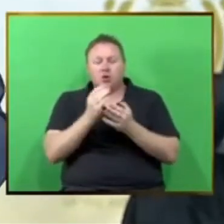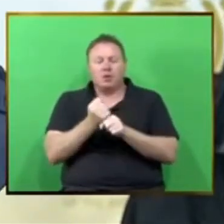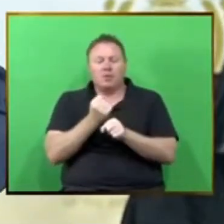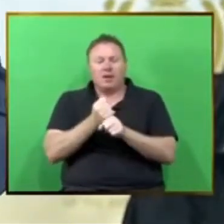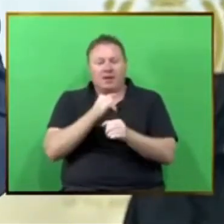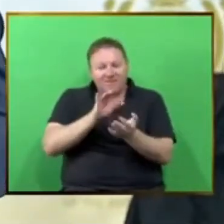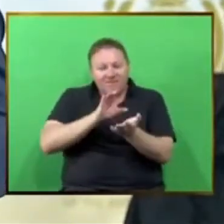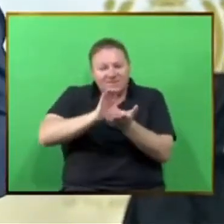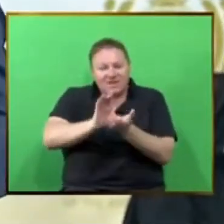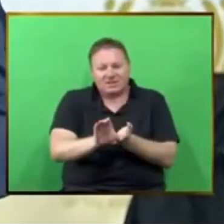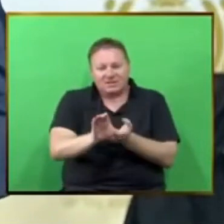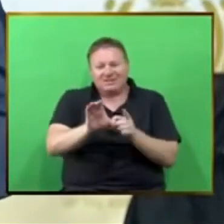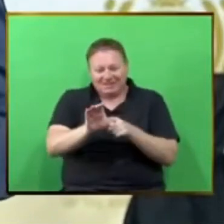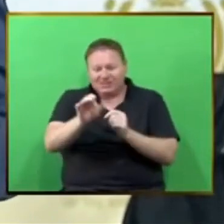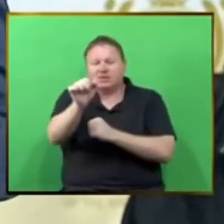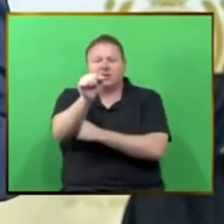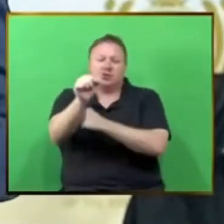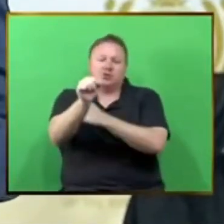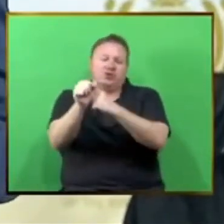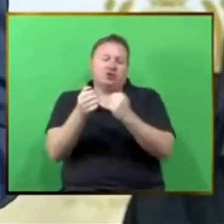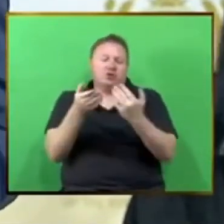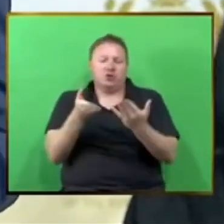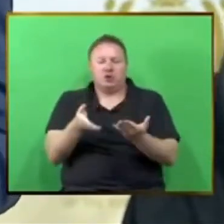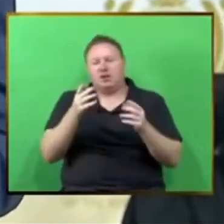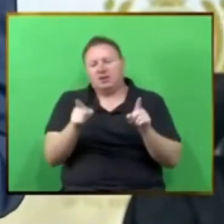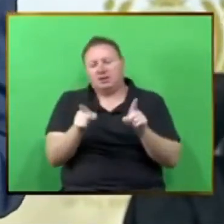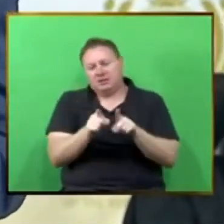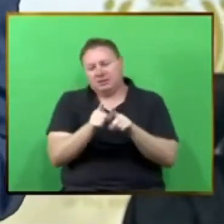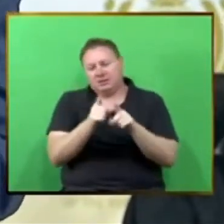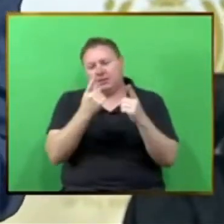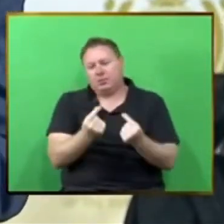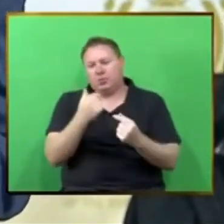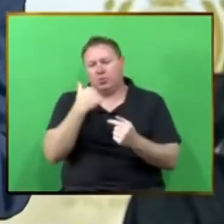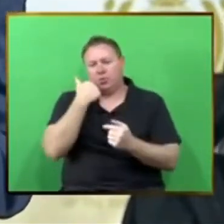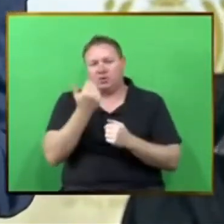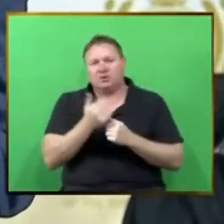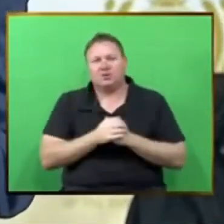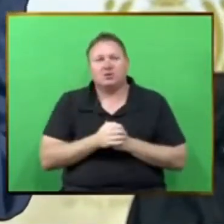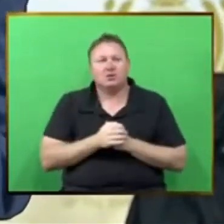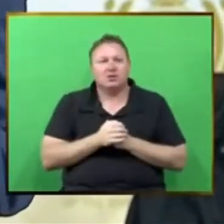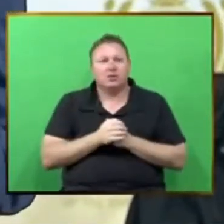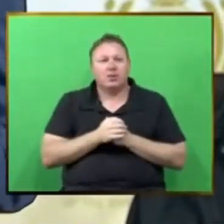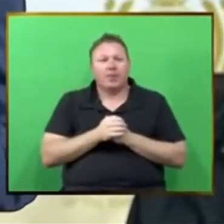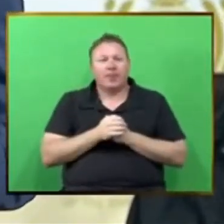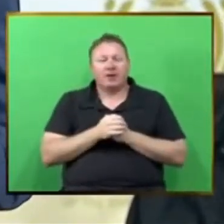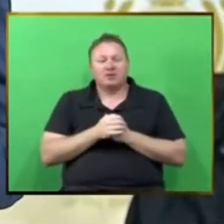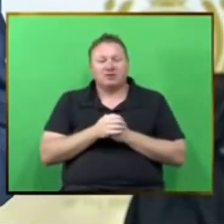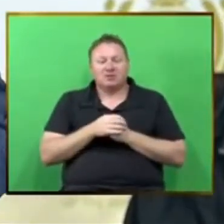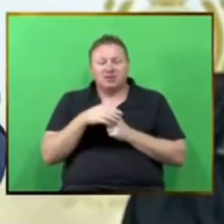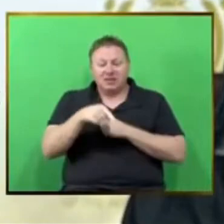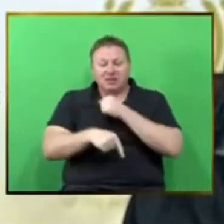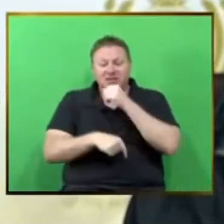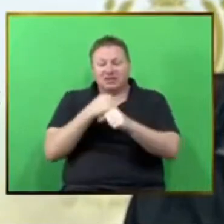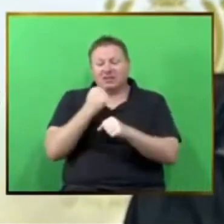maintaining and building infrastructure. Madam Speaker, this year the country hosts the